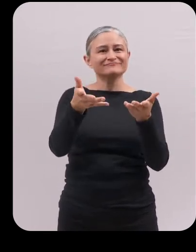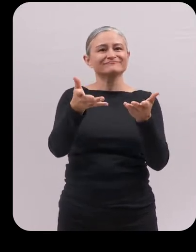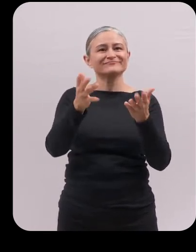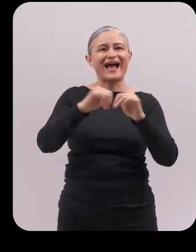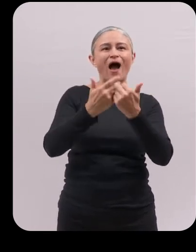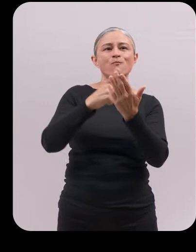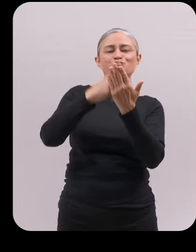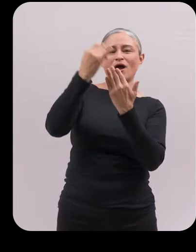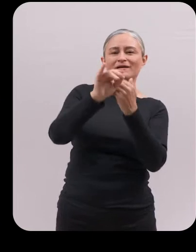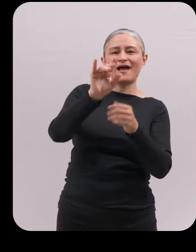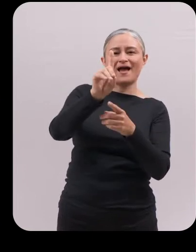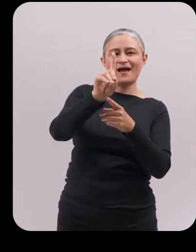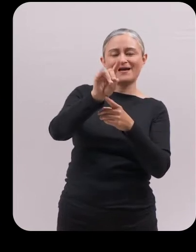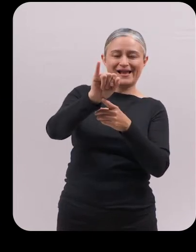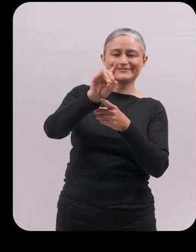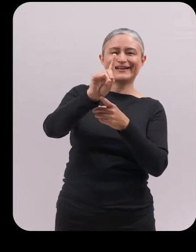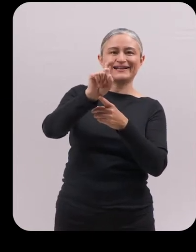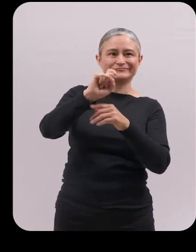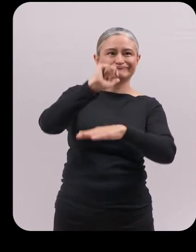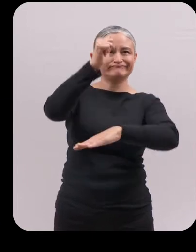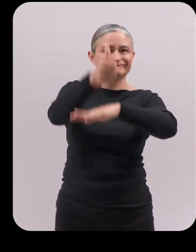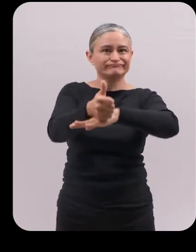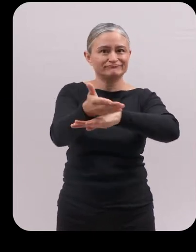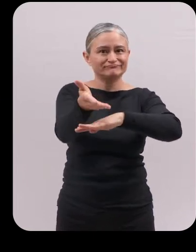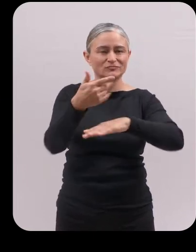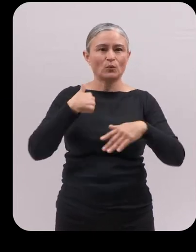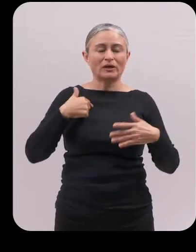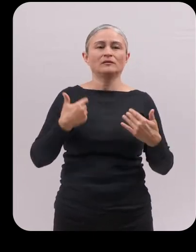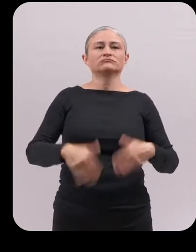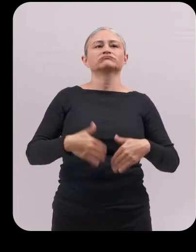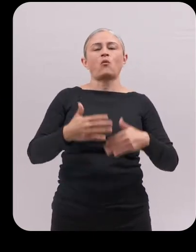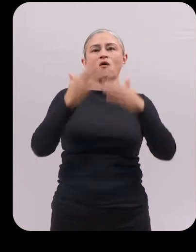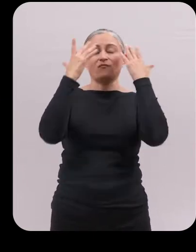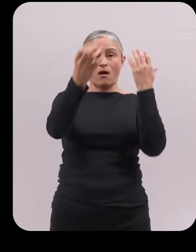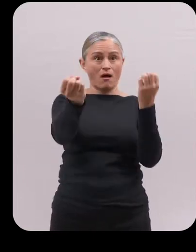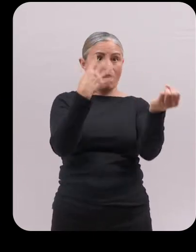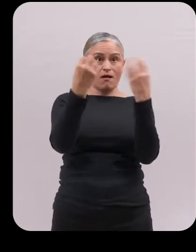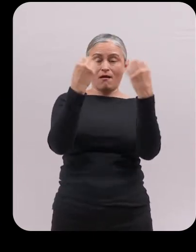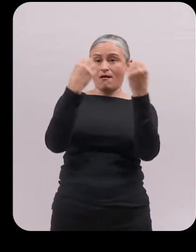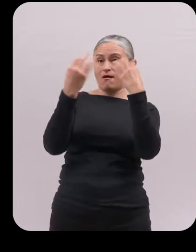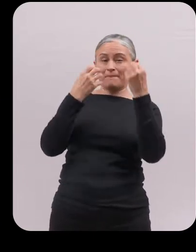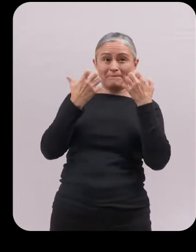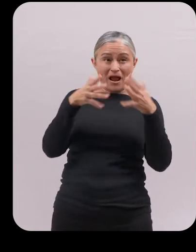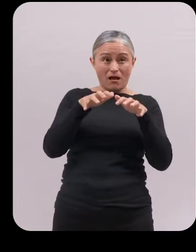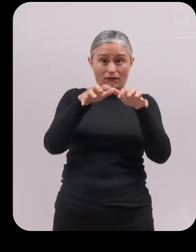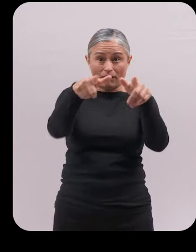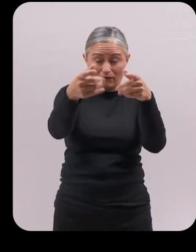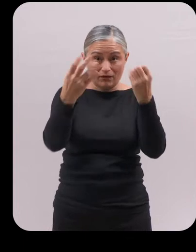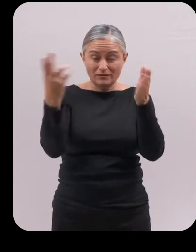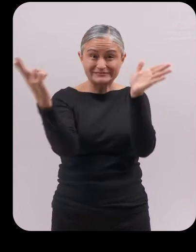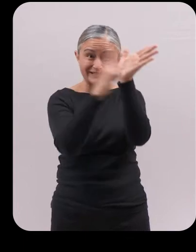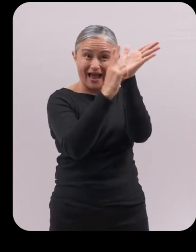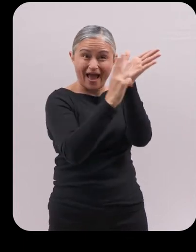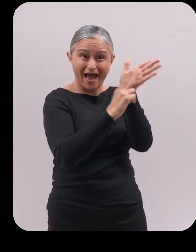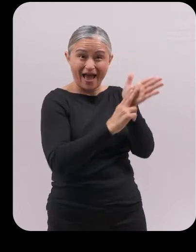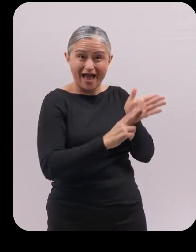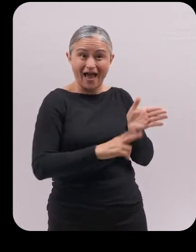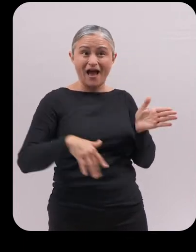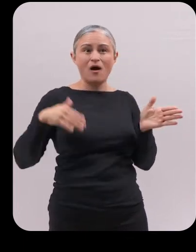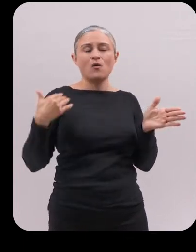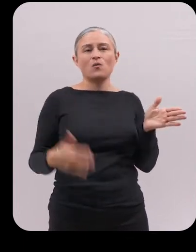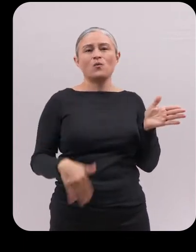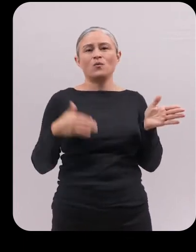Project IDX was born. We were overwhelmed by your response. Hundreds of thousands of you signed up to try